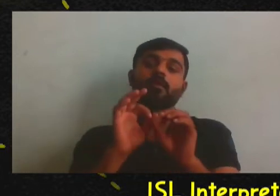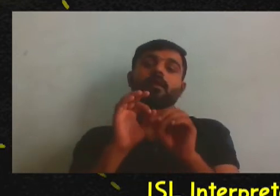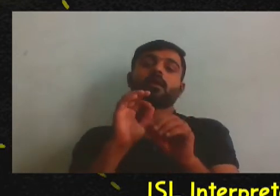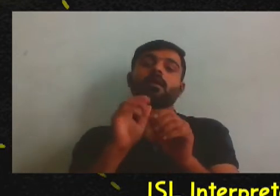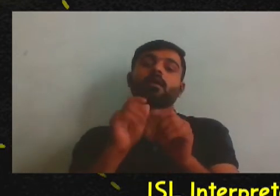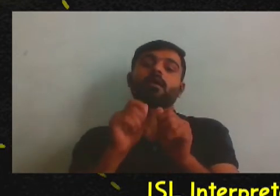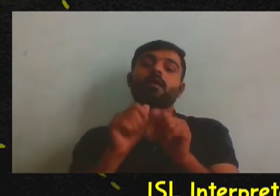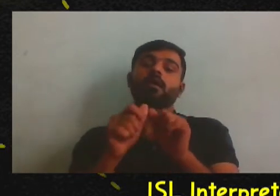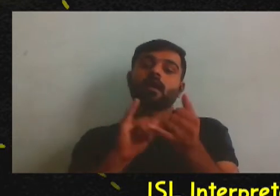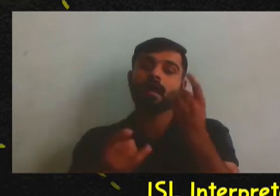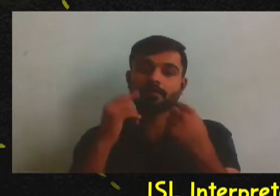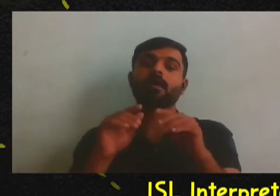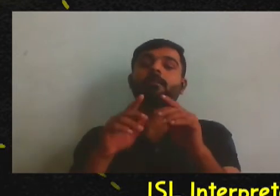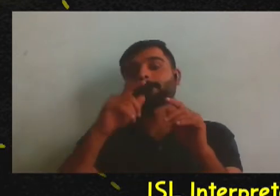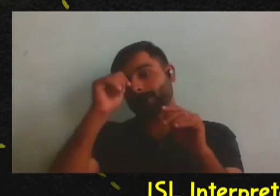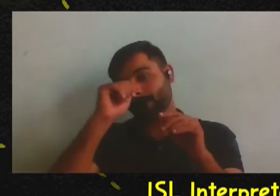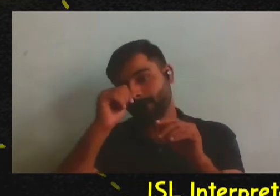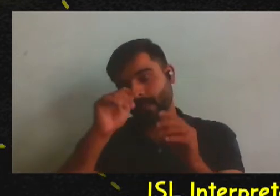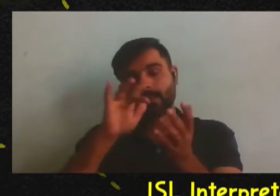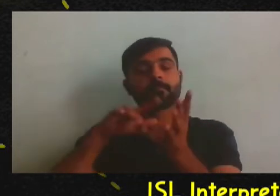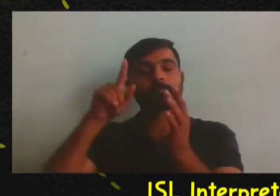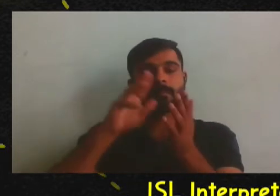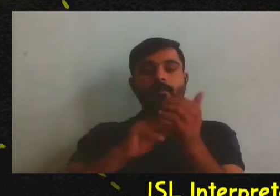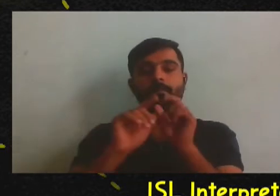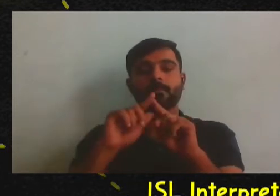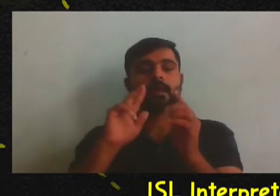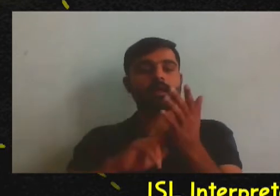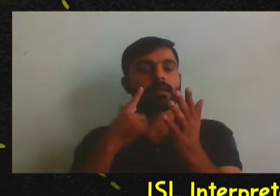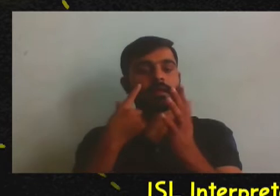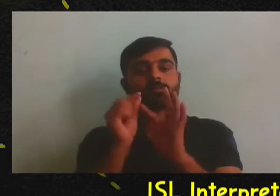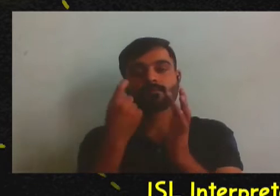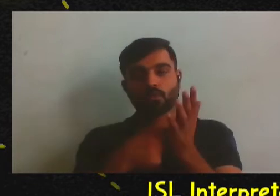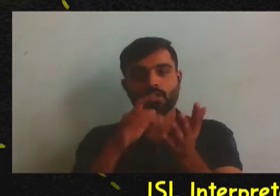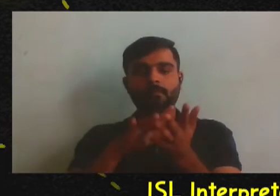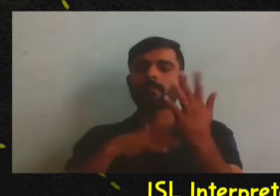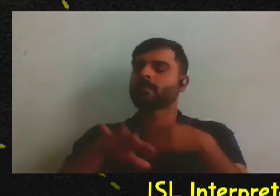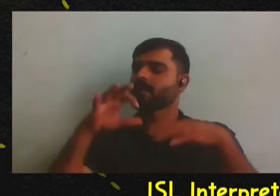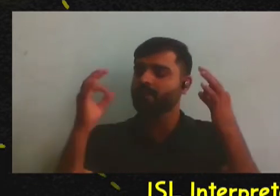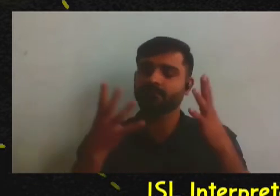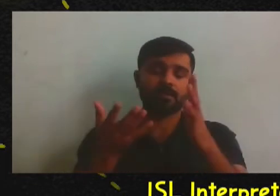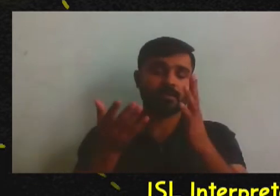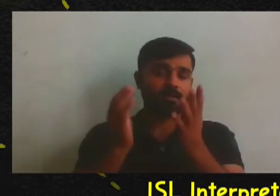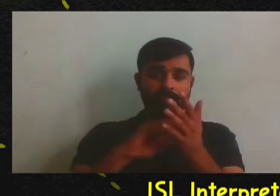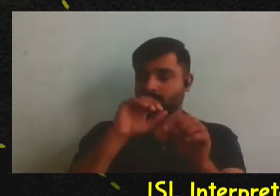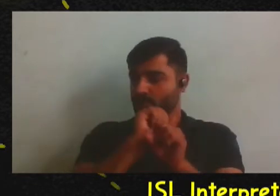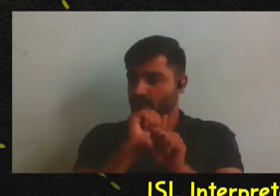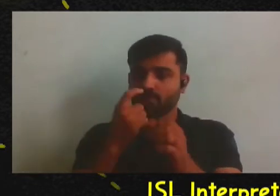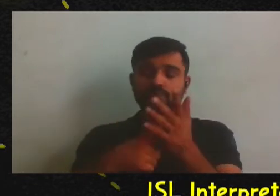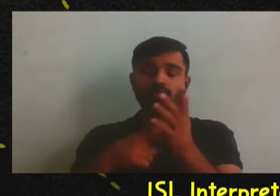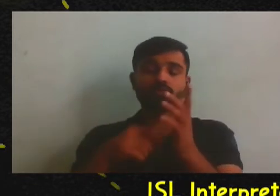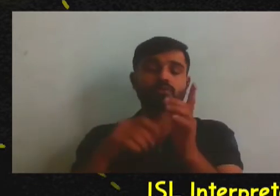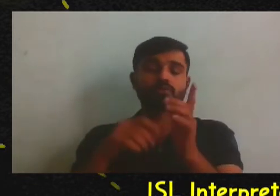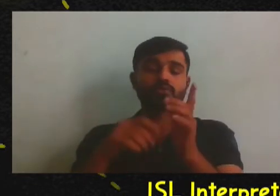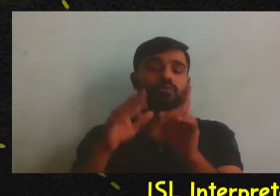in Manipur, wherever else. So you'd have to reframe the protocol accordingly. But if